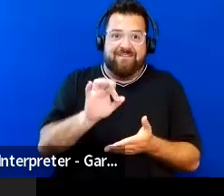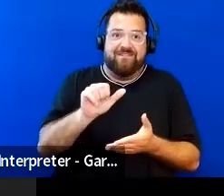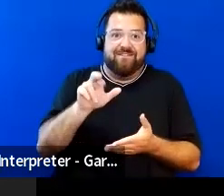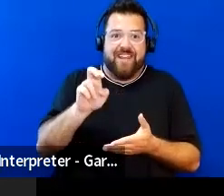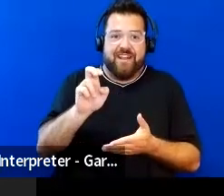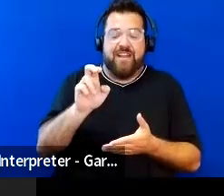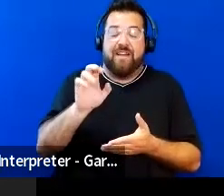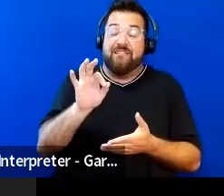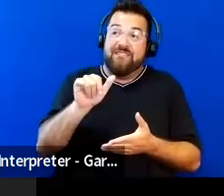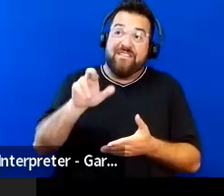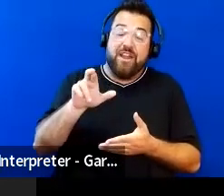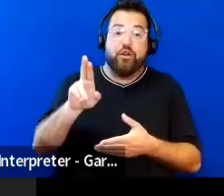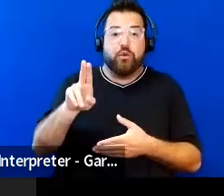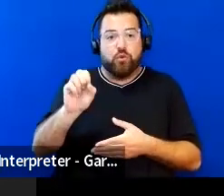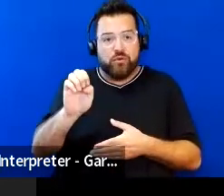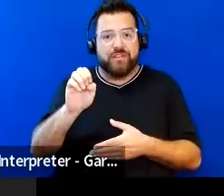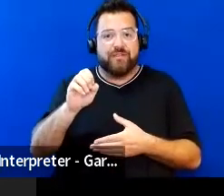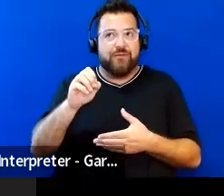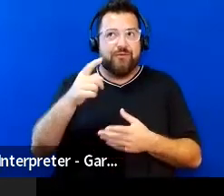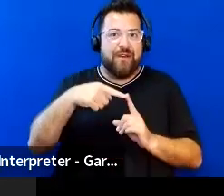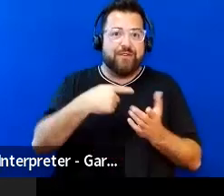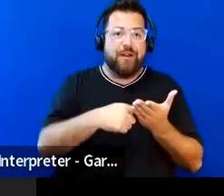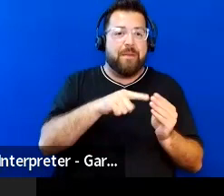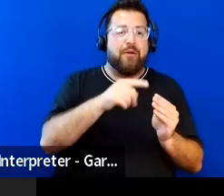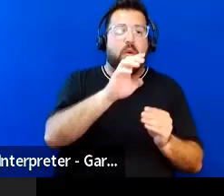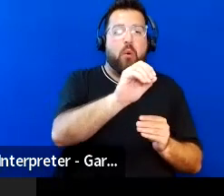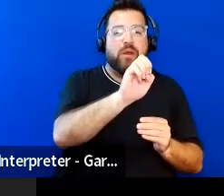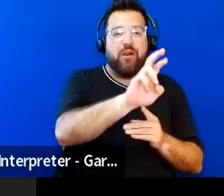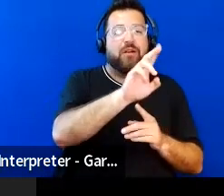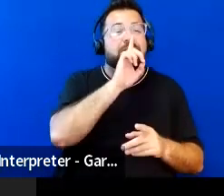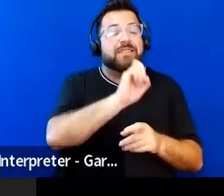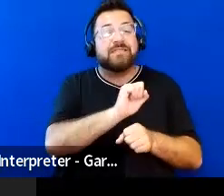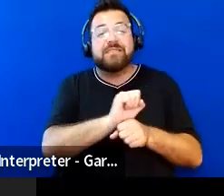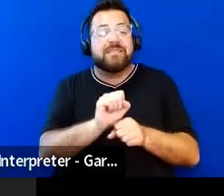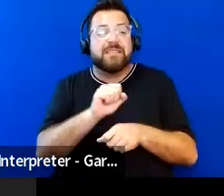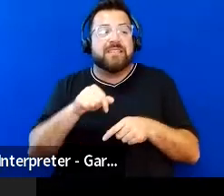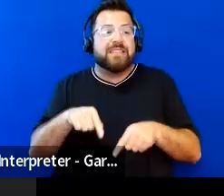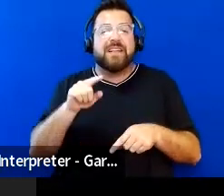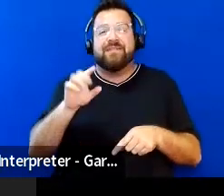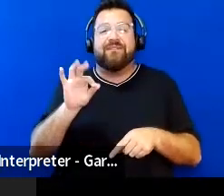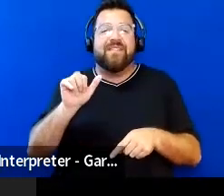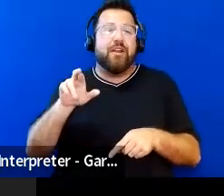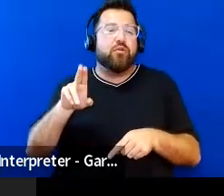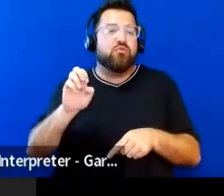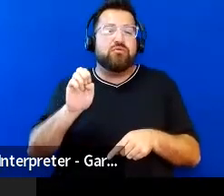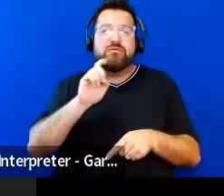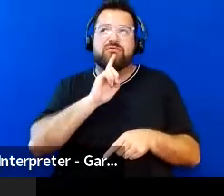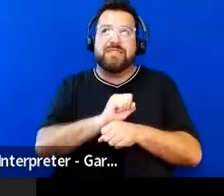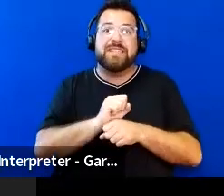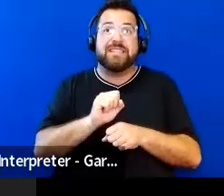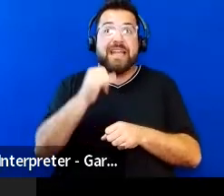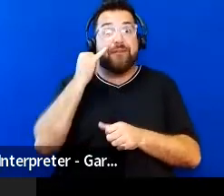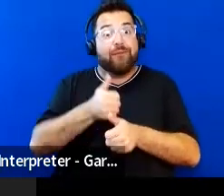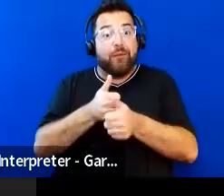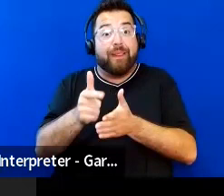It's really something that doesn't really exist if you're trying to be legal, if you want to, legally use